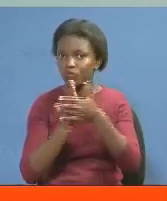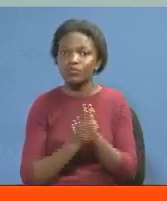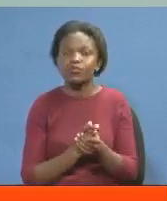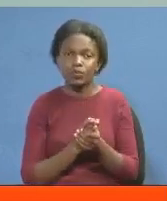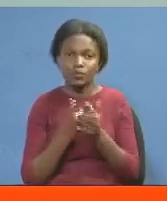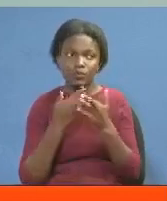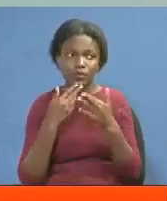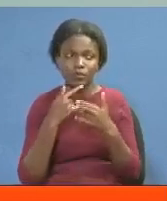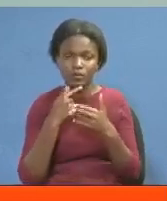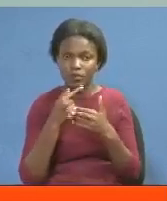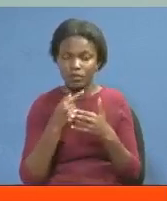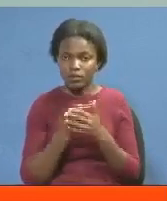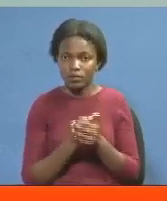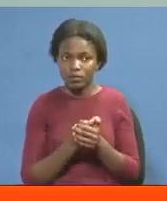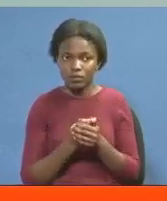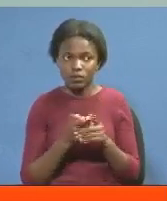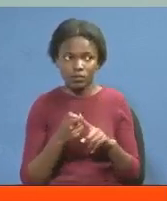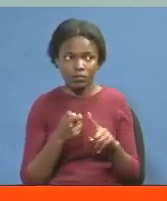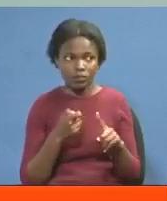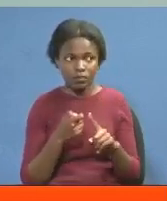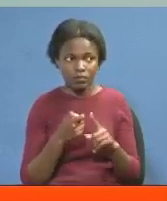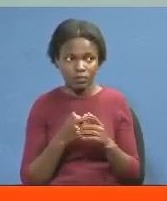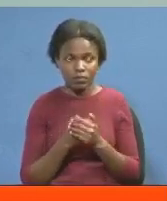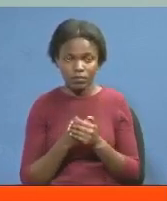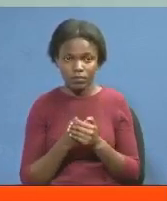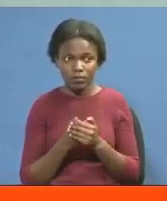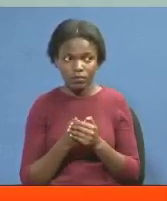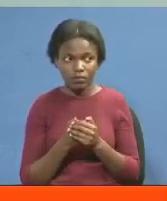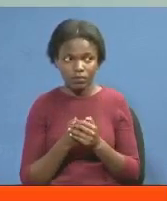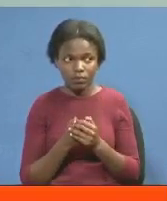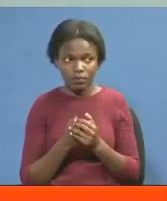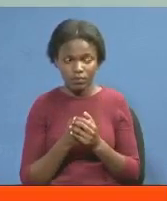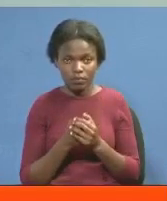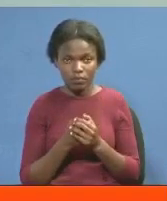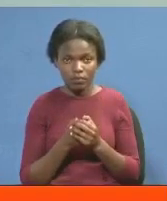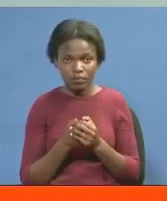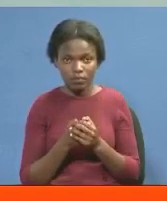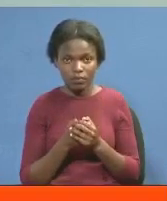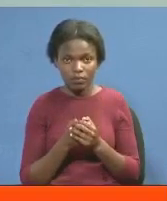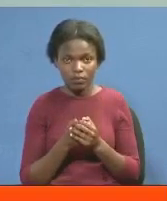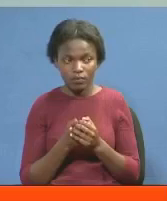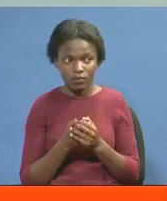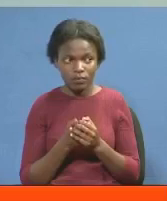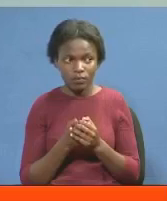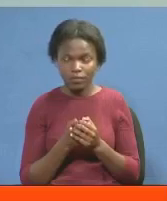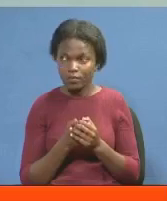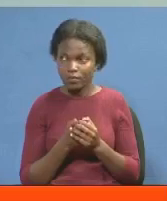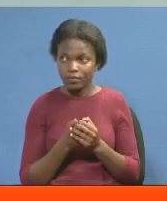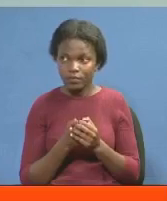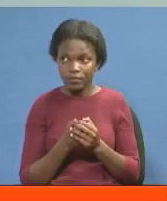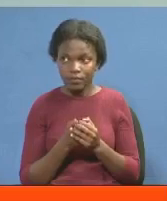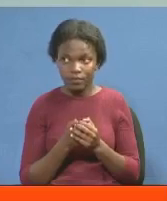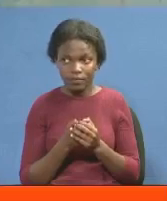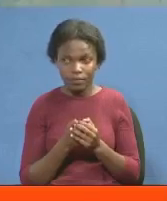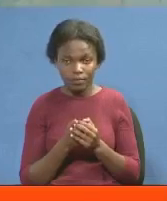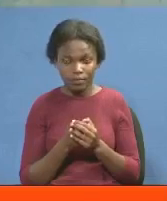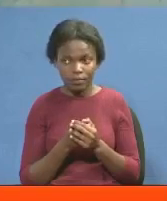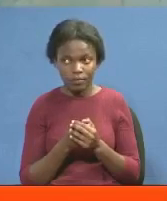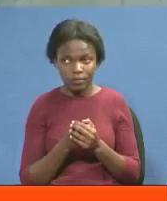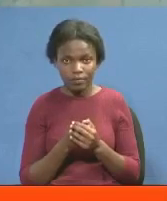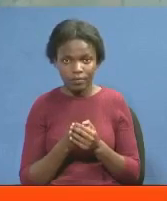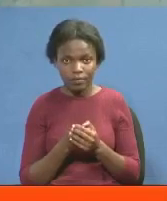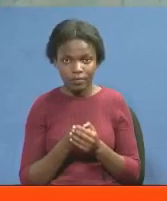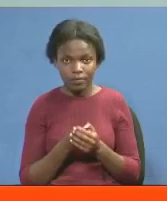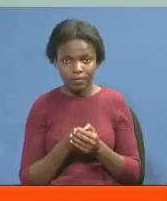it tells, you know, from your perspective. And someone in the gallery is saying, usimame wa kuchague. Uko Somalia?